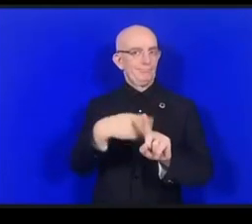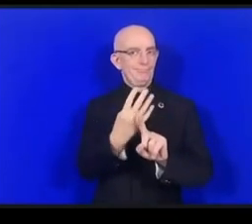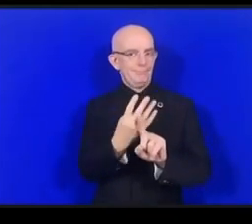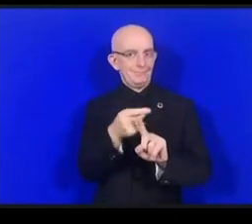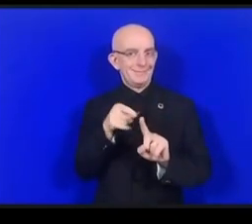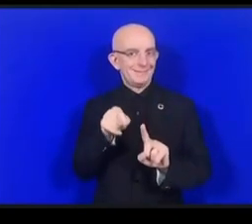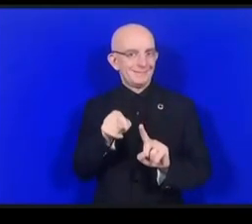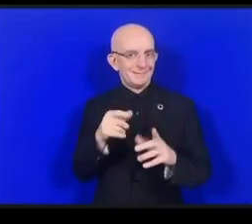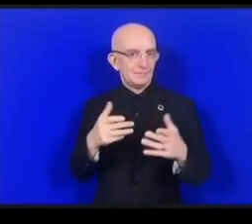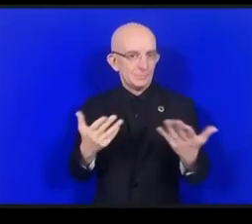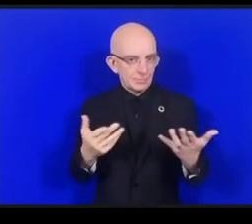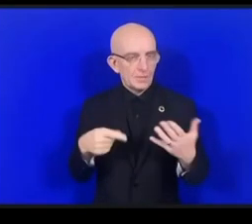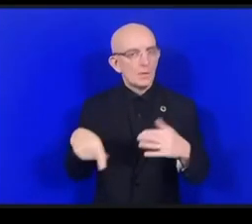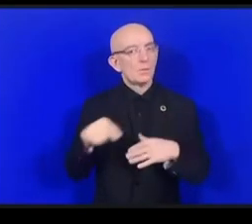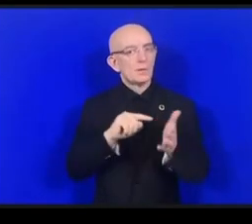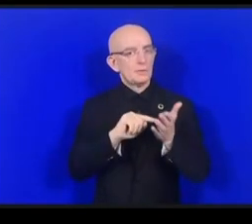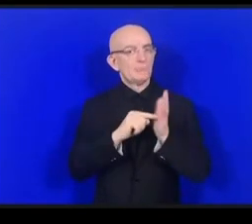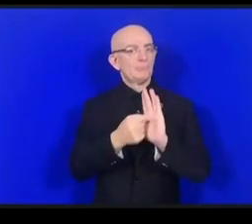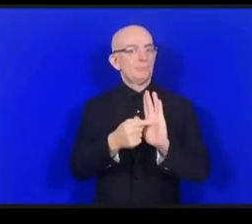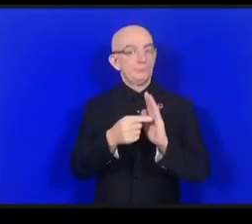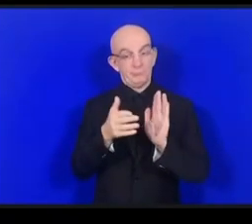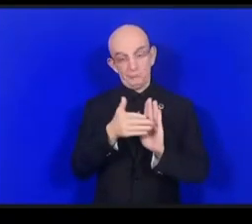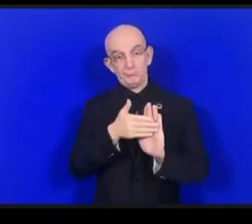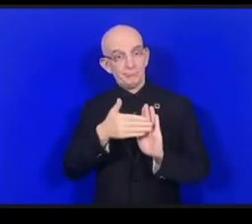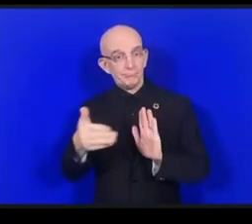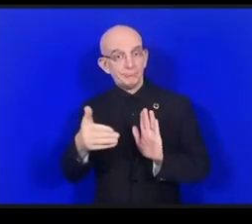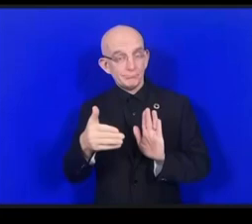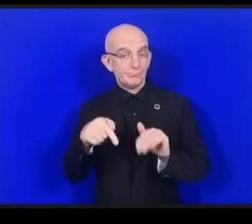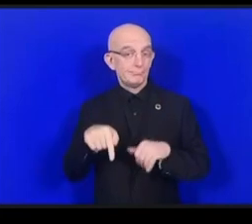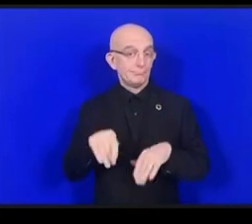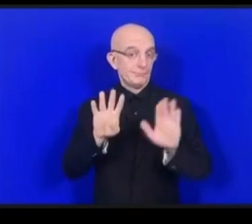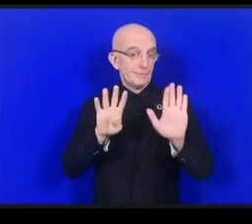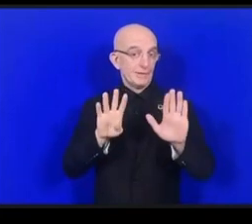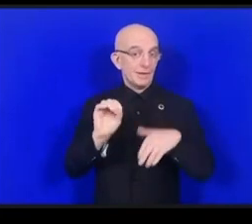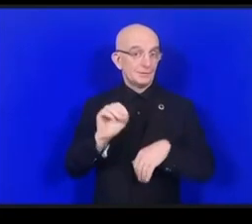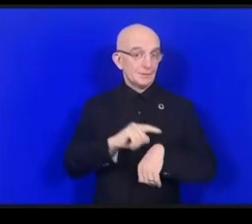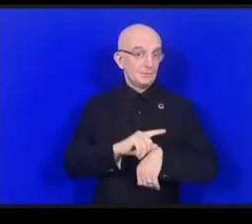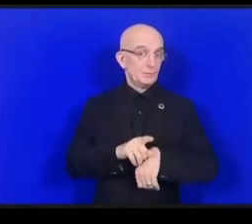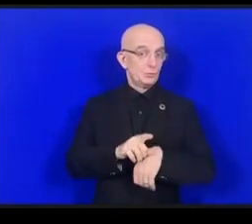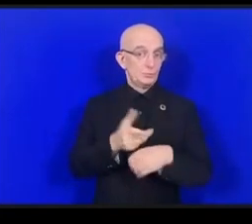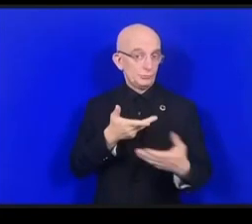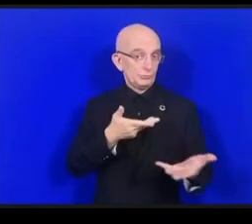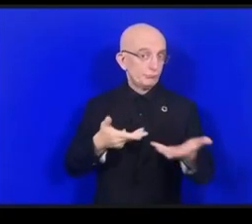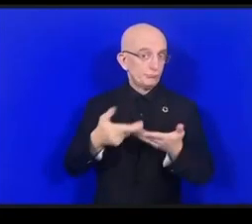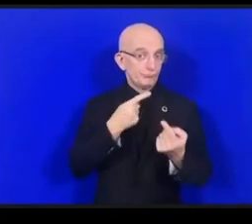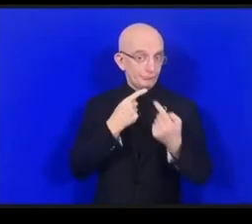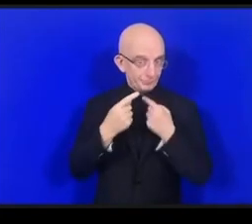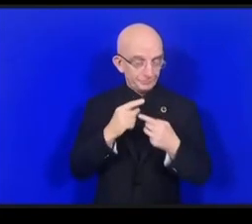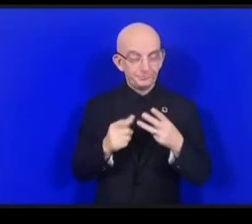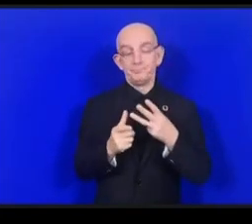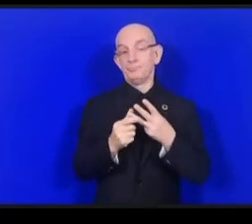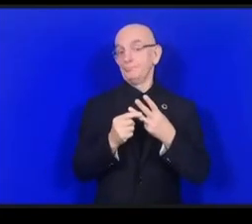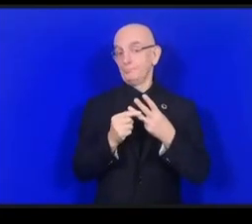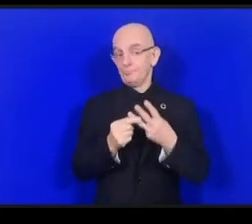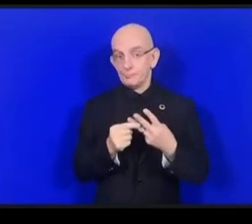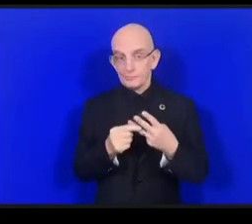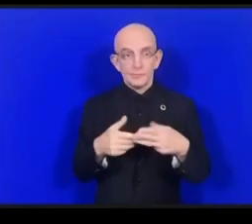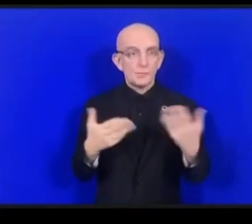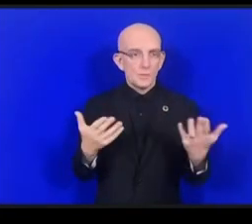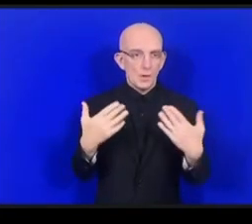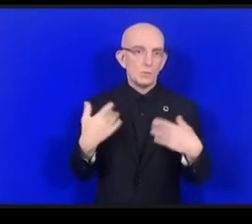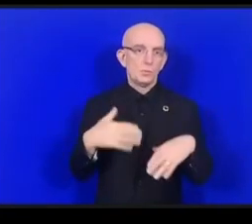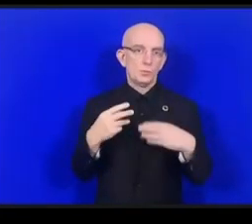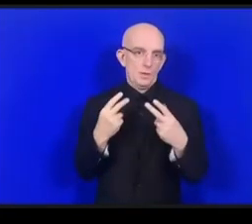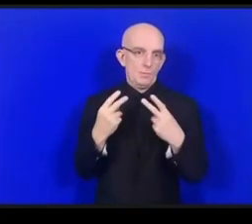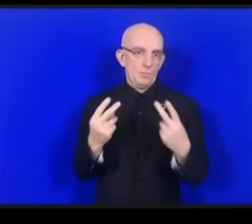most important, dynamic coalitions have a huge outreach into their respective communities. Dynamic coalitions